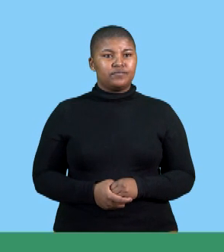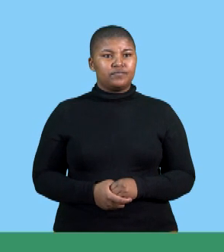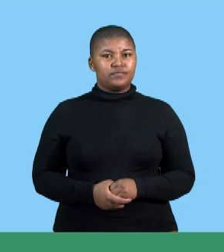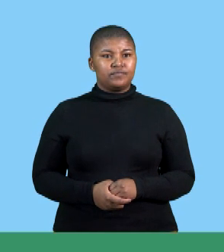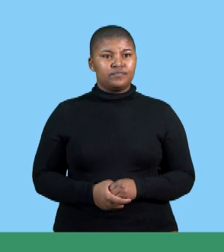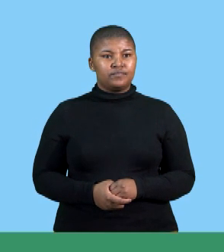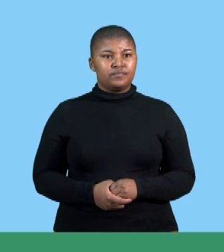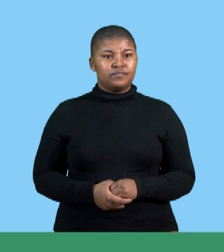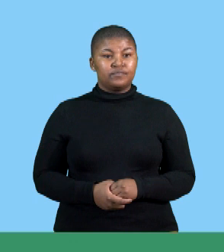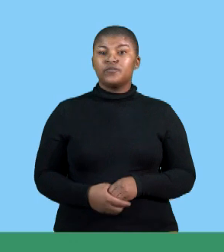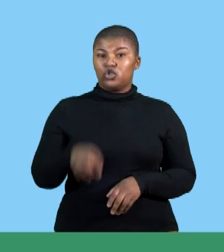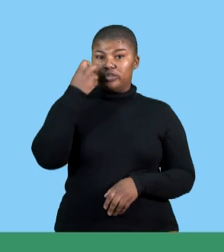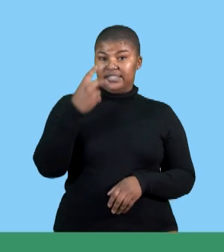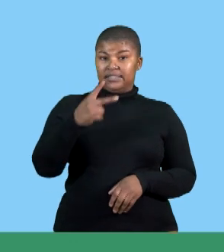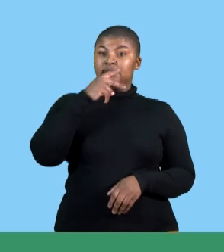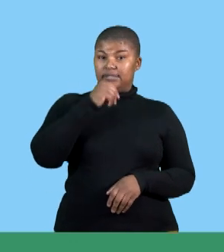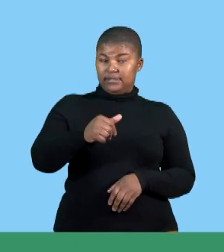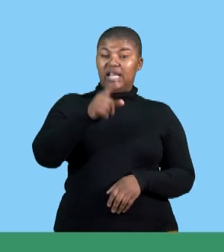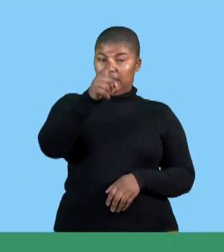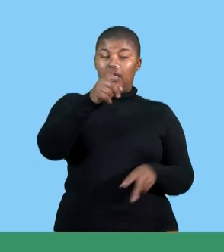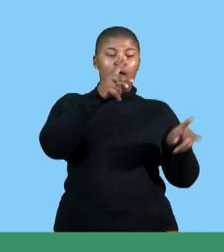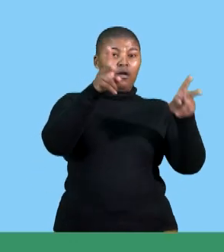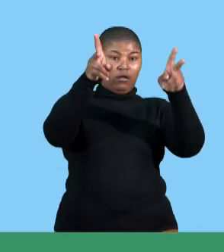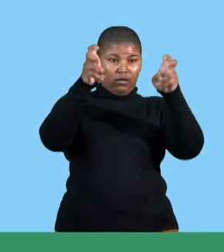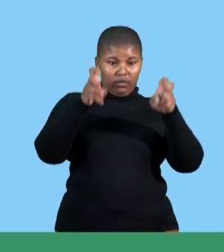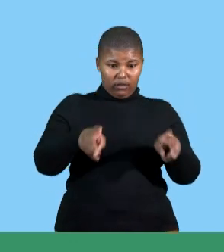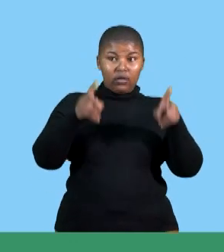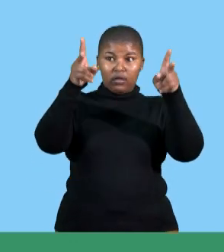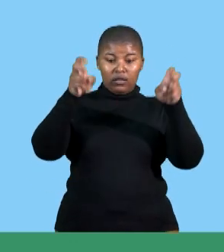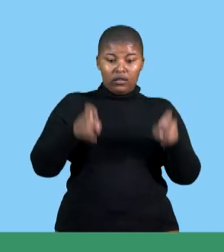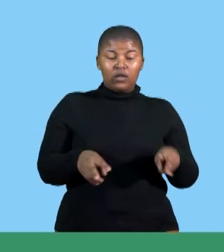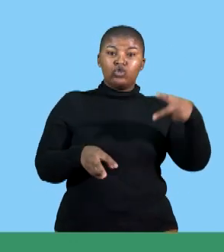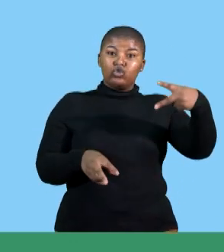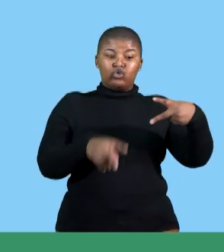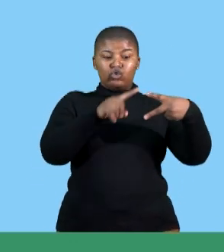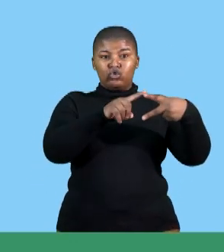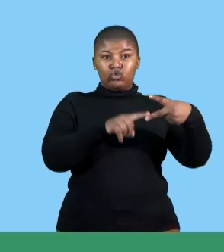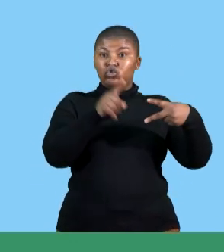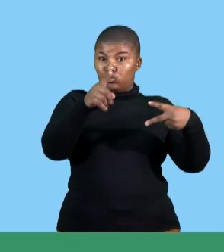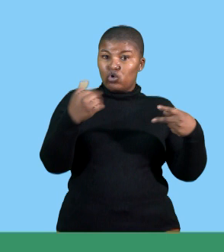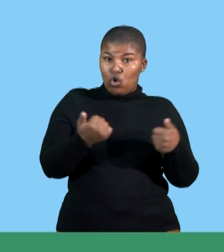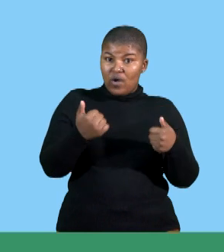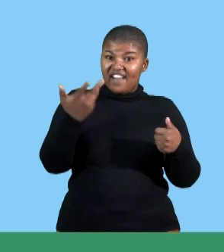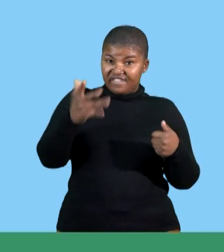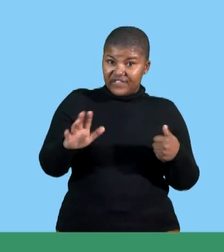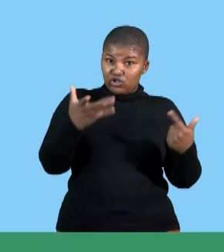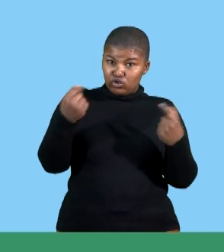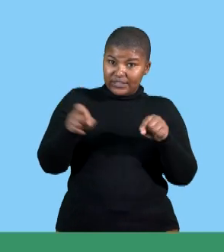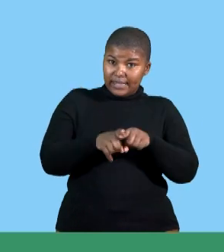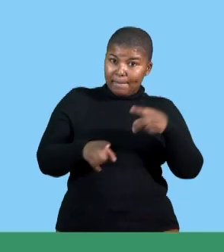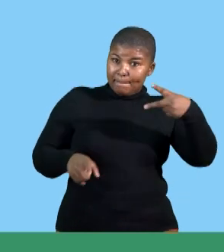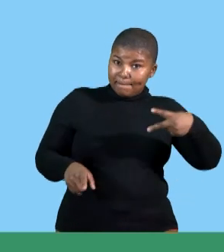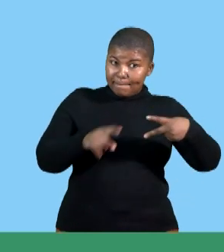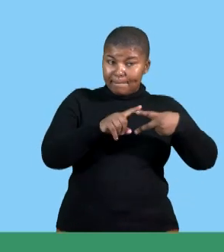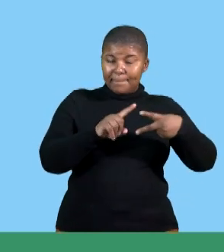All right. They said quote 2 ways in which GPS uses creative thinking. Let's see if you also quoted